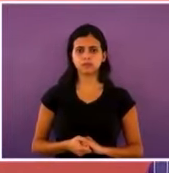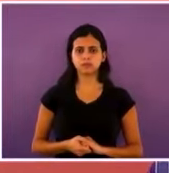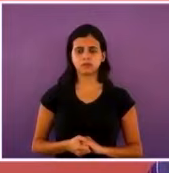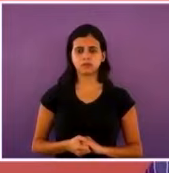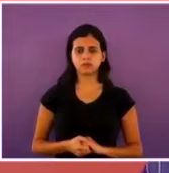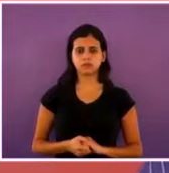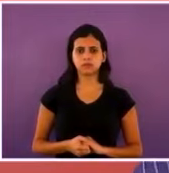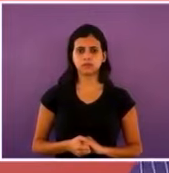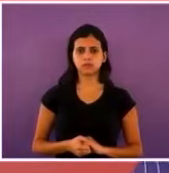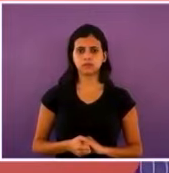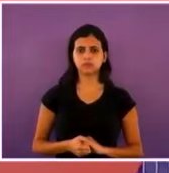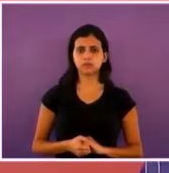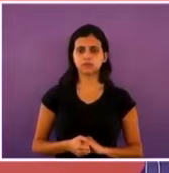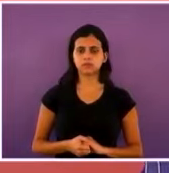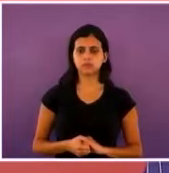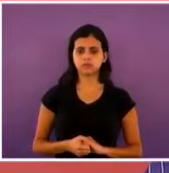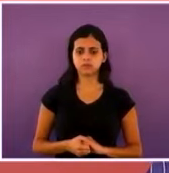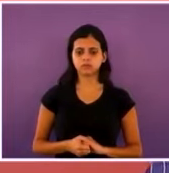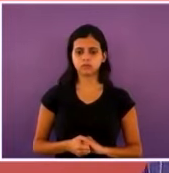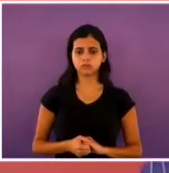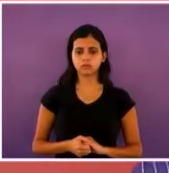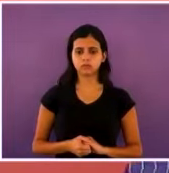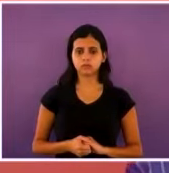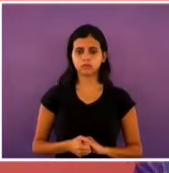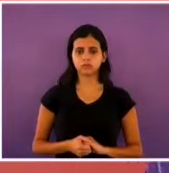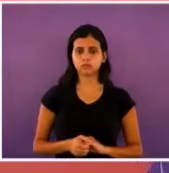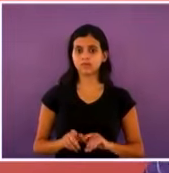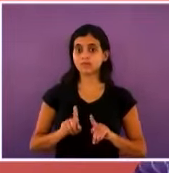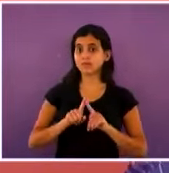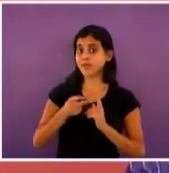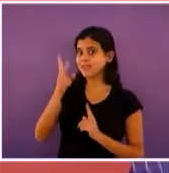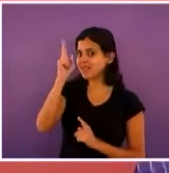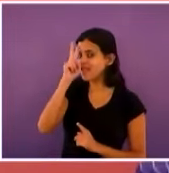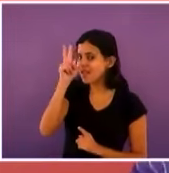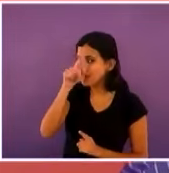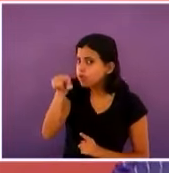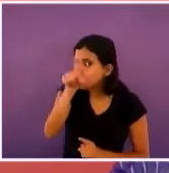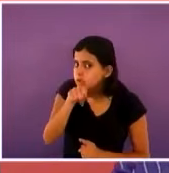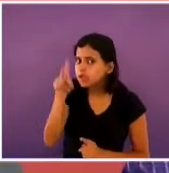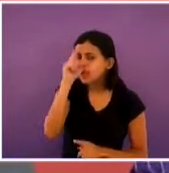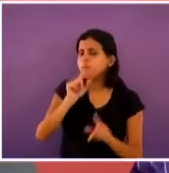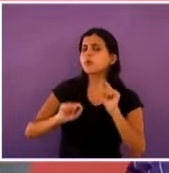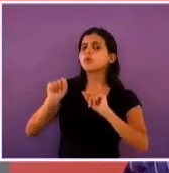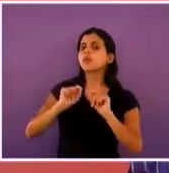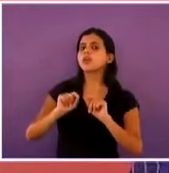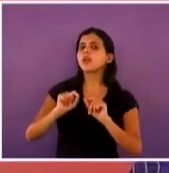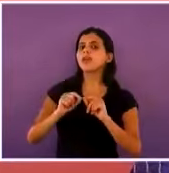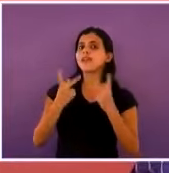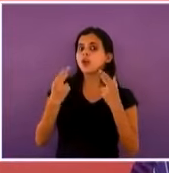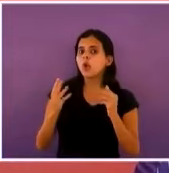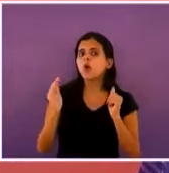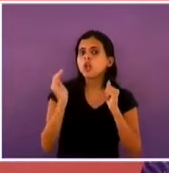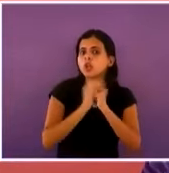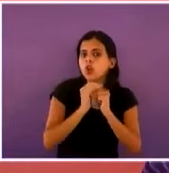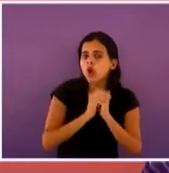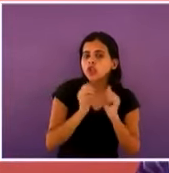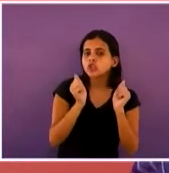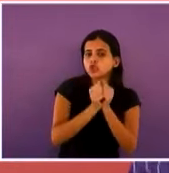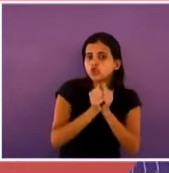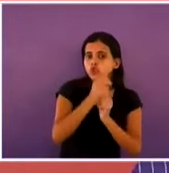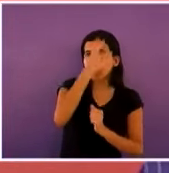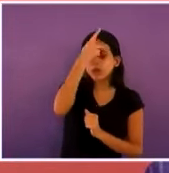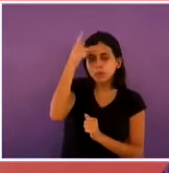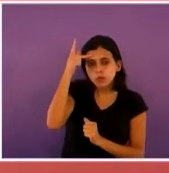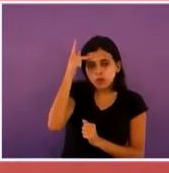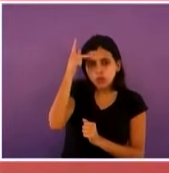with evangelicals in the way they pray, mas lembre-se que da mesma forma como ele pode orar com os evangélicos, da forma